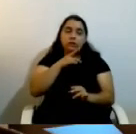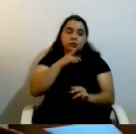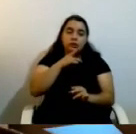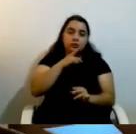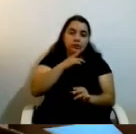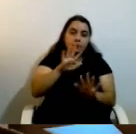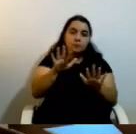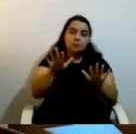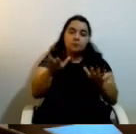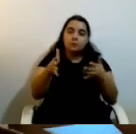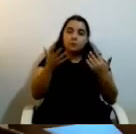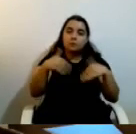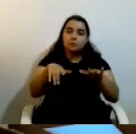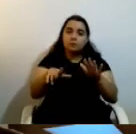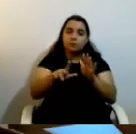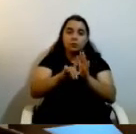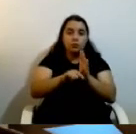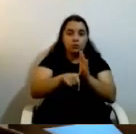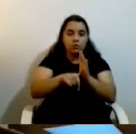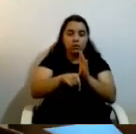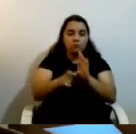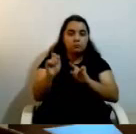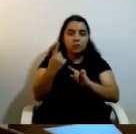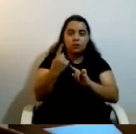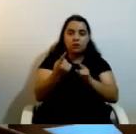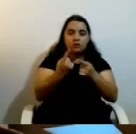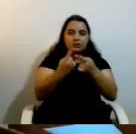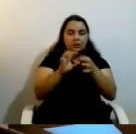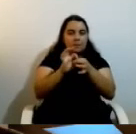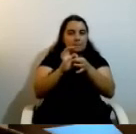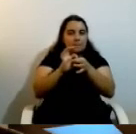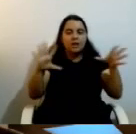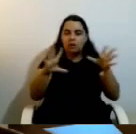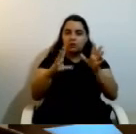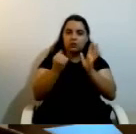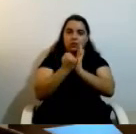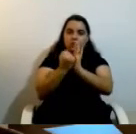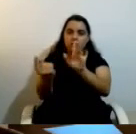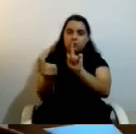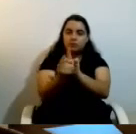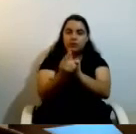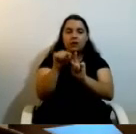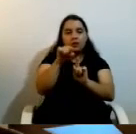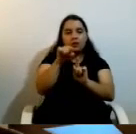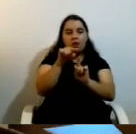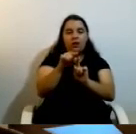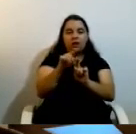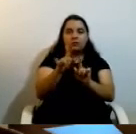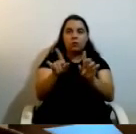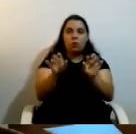true personal assistance. They are fake personal assistance. I do hope